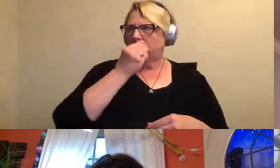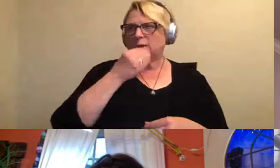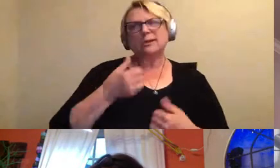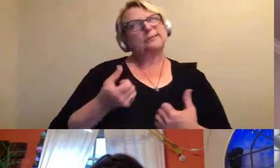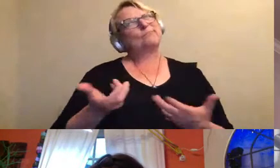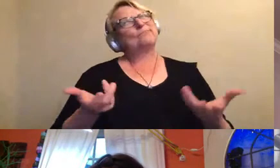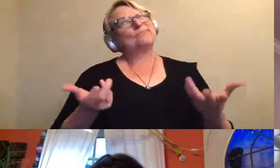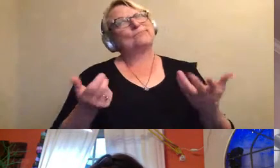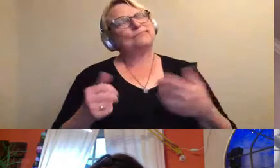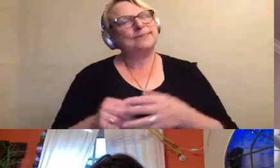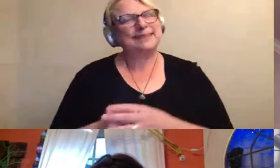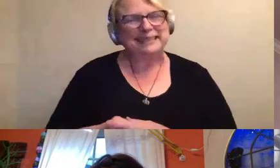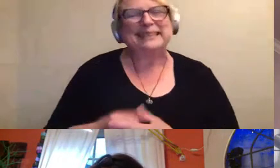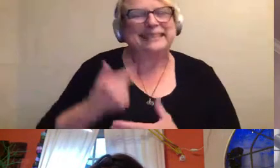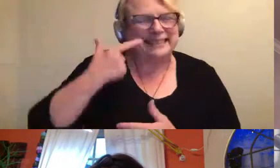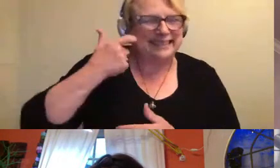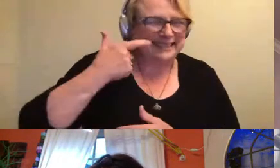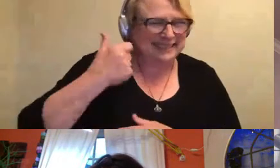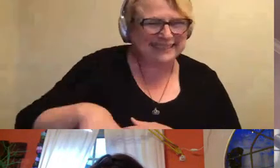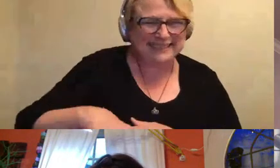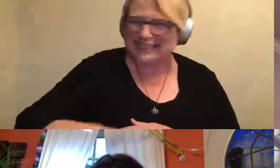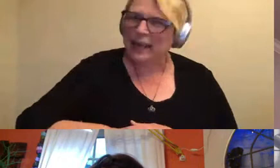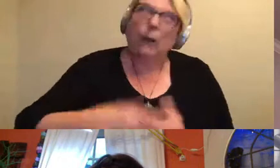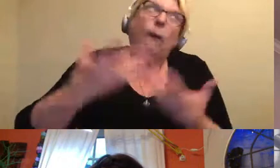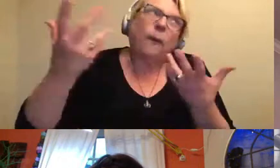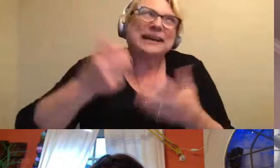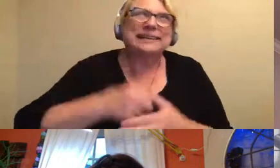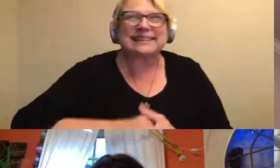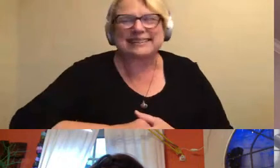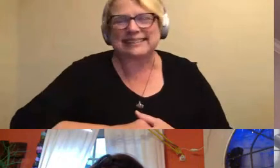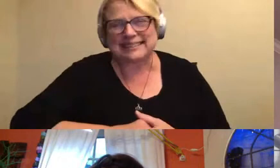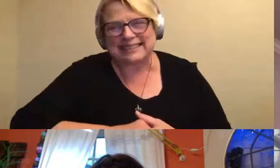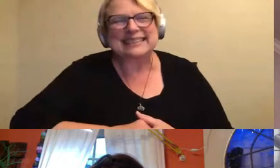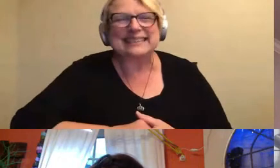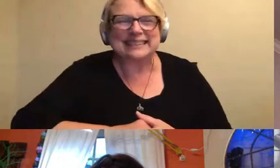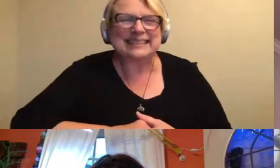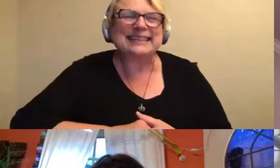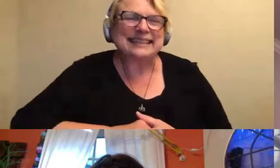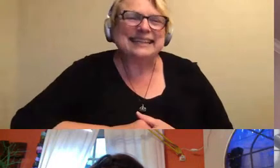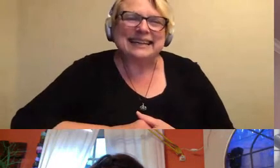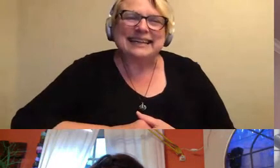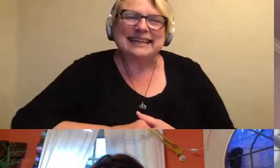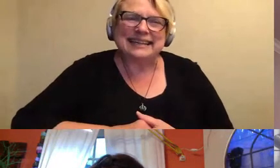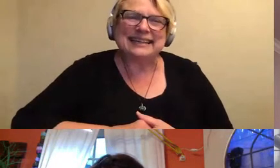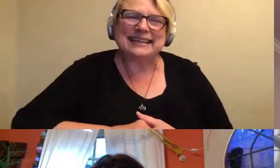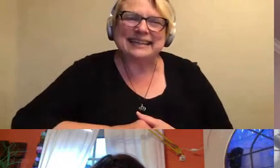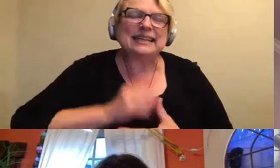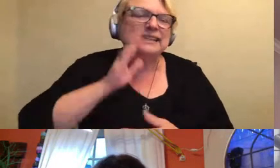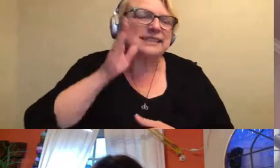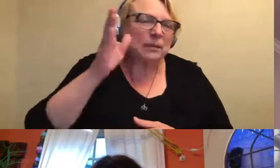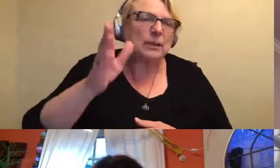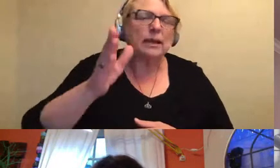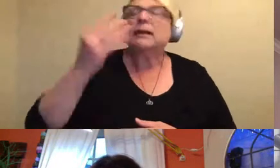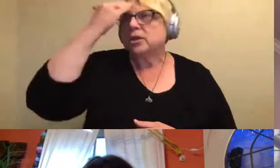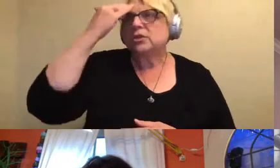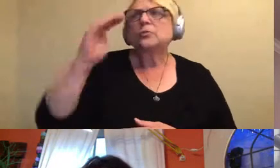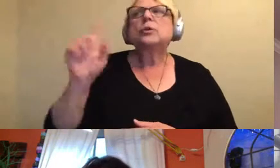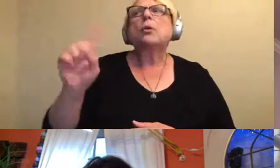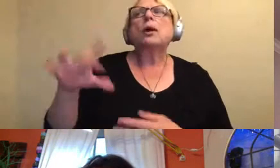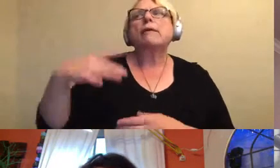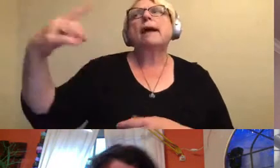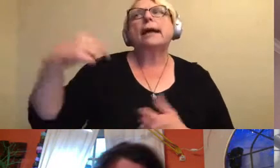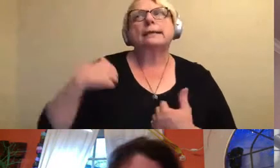I knew there would be retribution. Oh well. Well, I'll give you a rain check sometime. You know where to find me. I might have